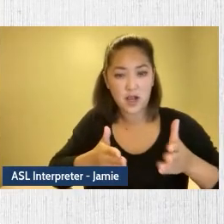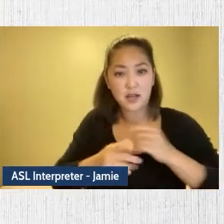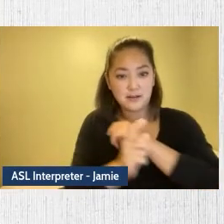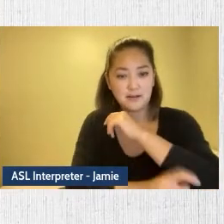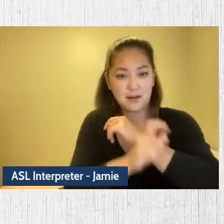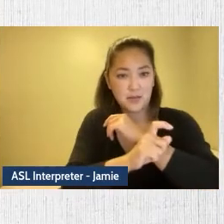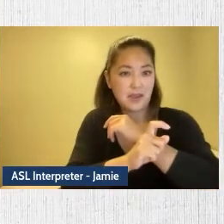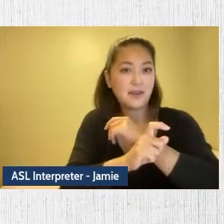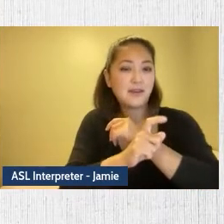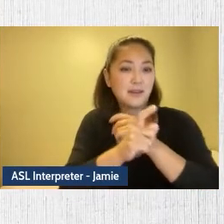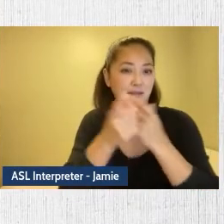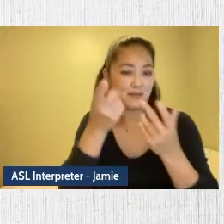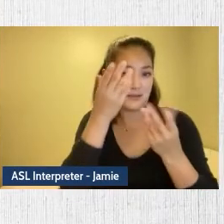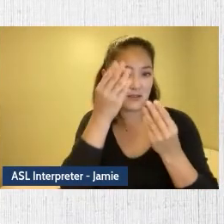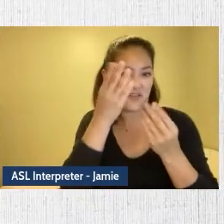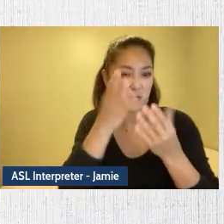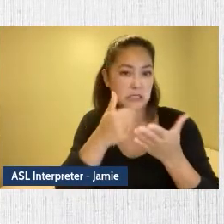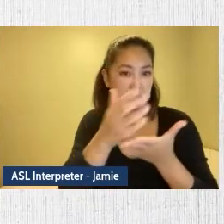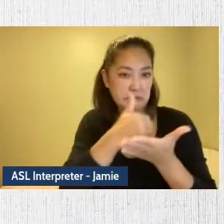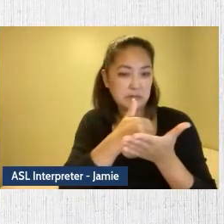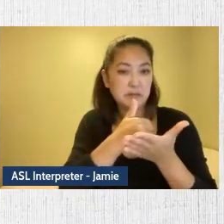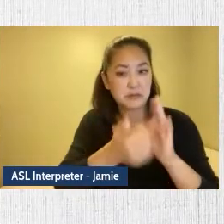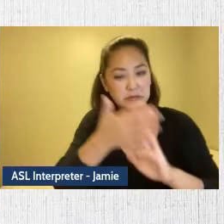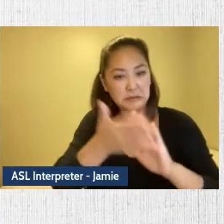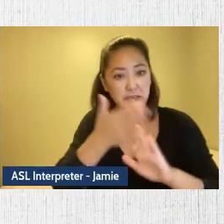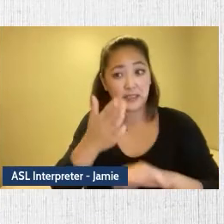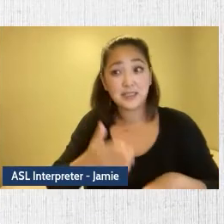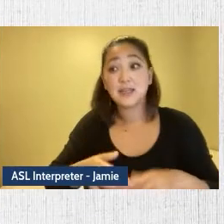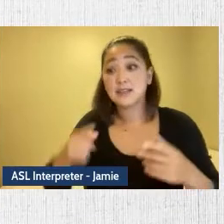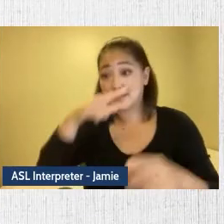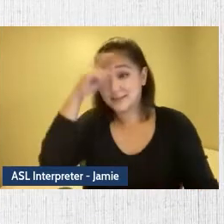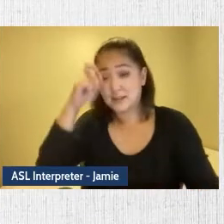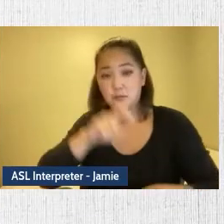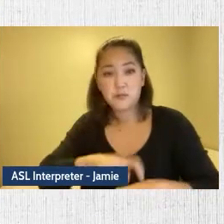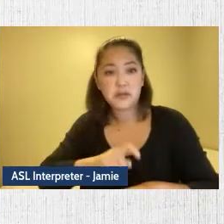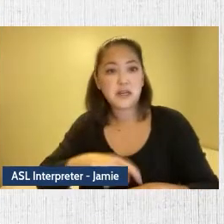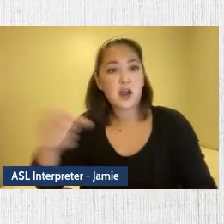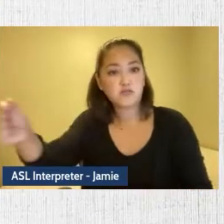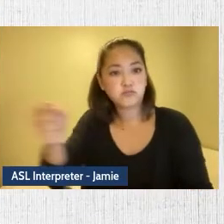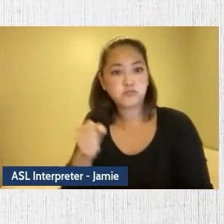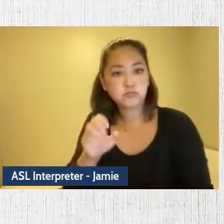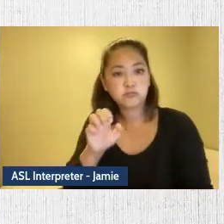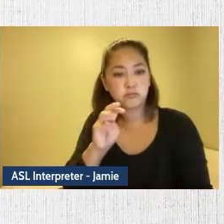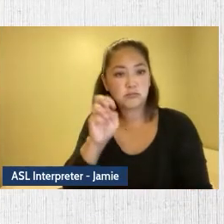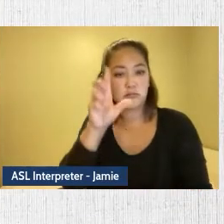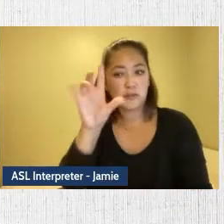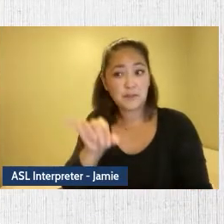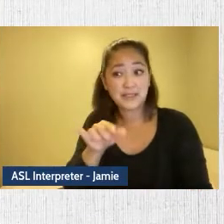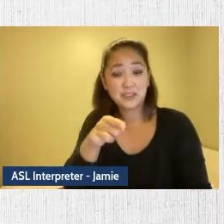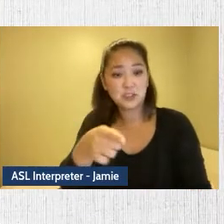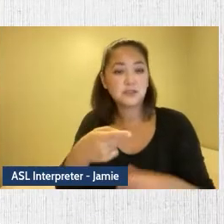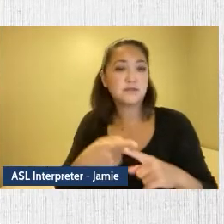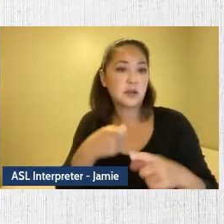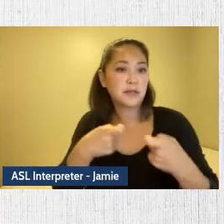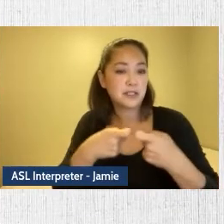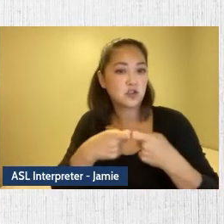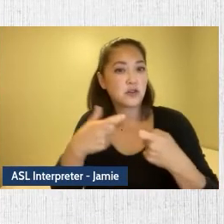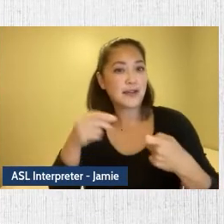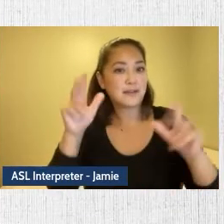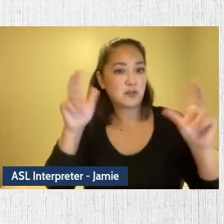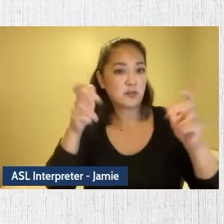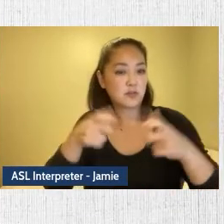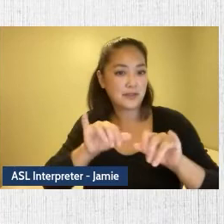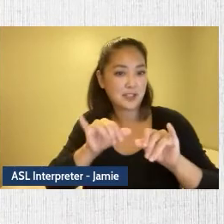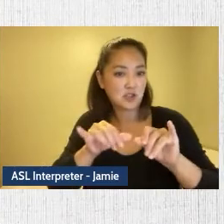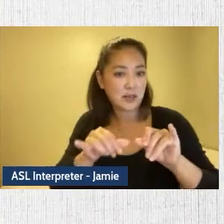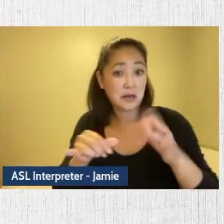collection process. So over the summer, we actually hired Emily to work with us, and she is from Electrical and Computer Engineering. So